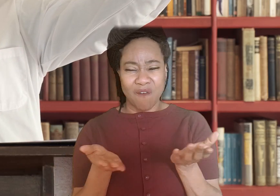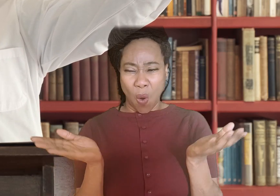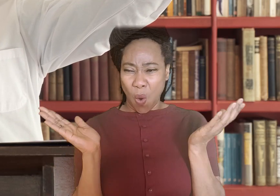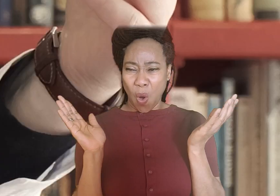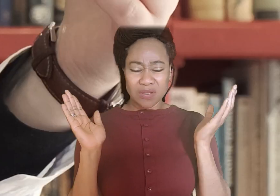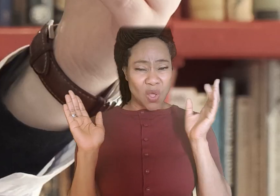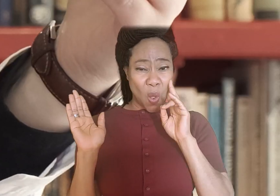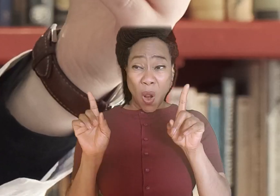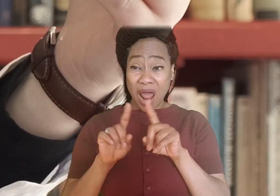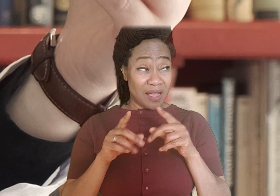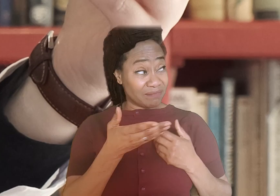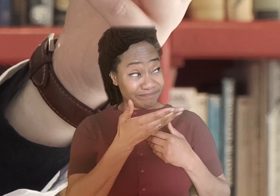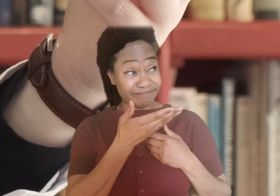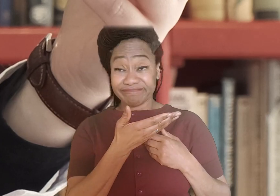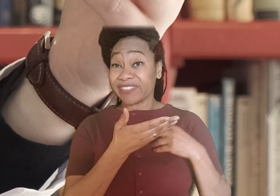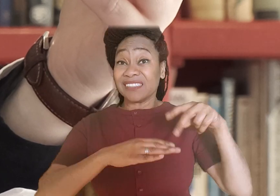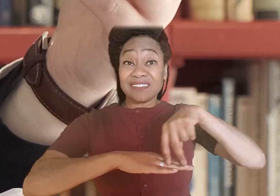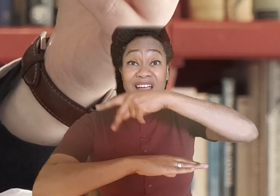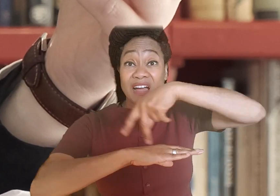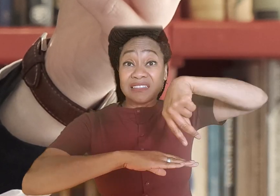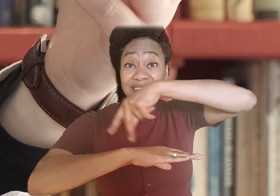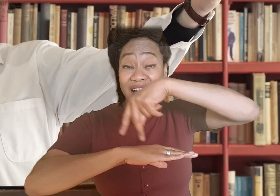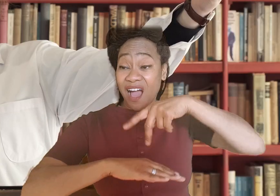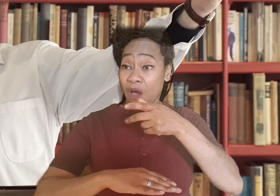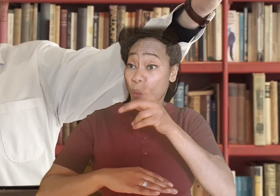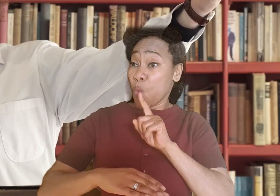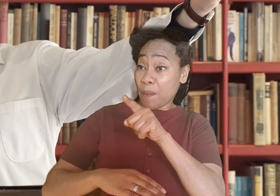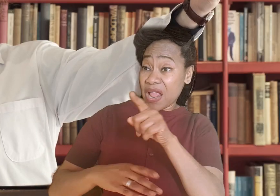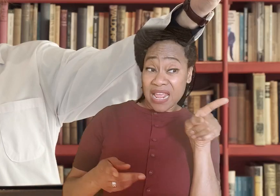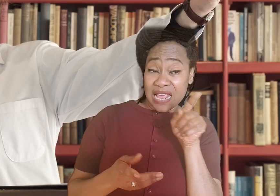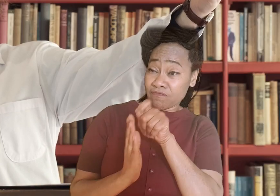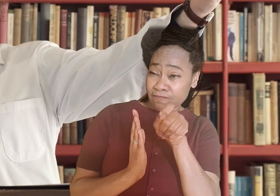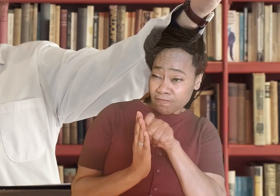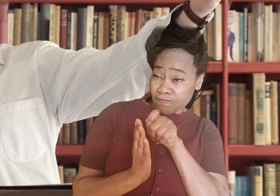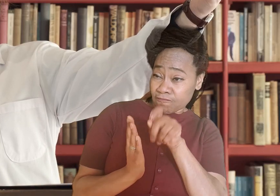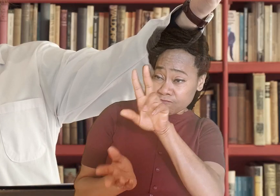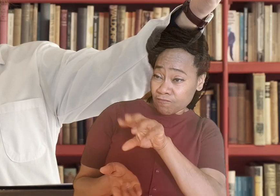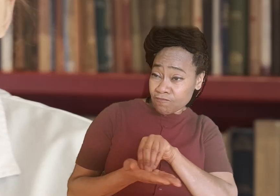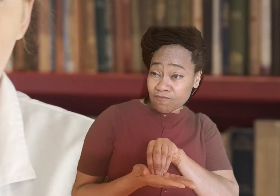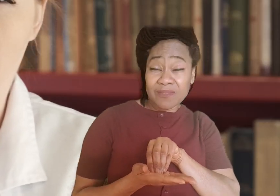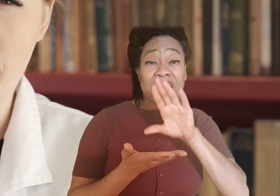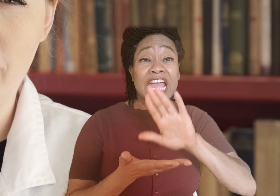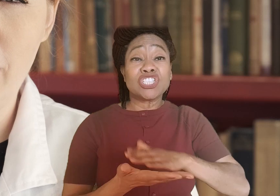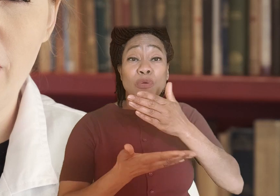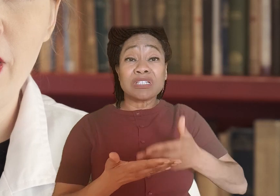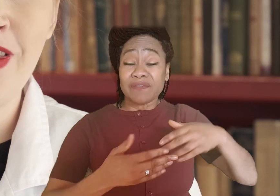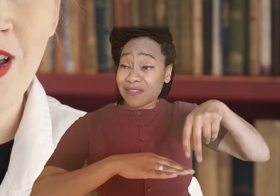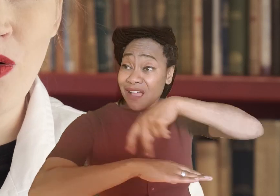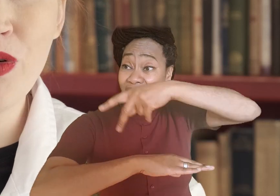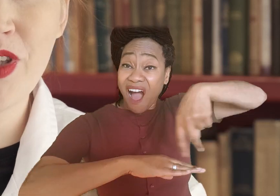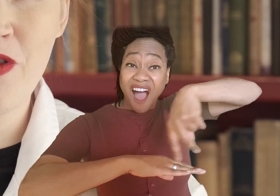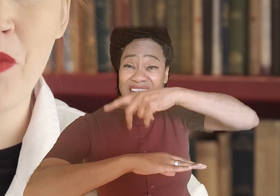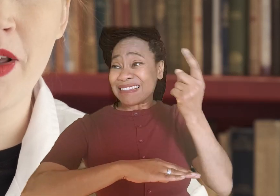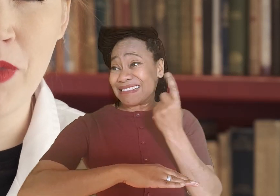a dancer, and it's easy to turn them and the passionate attitudes into a beautiful piece of interpretive dance. Although,